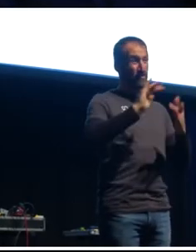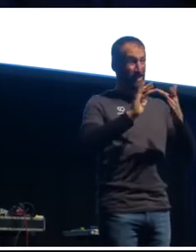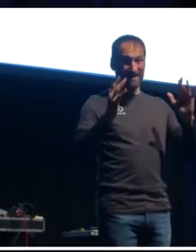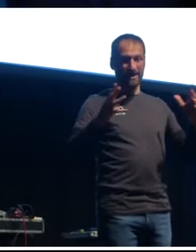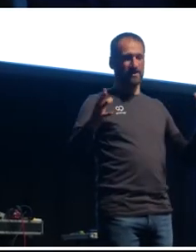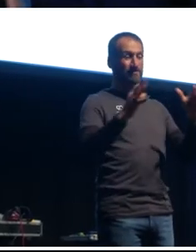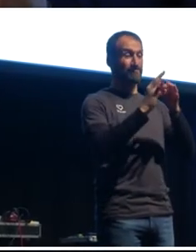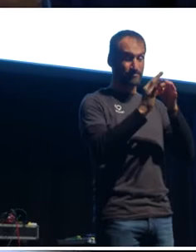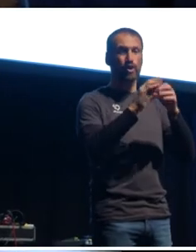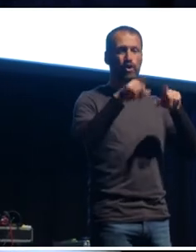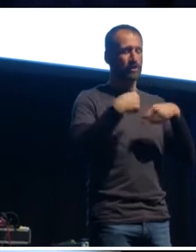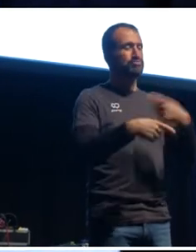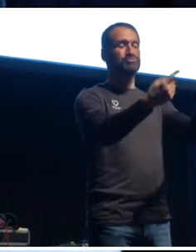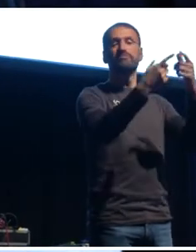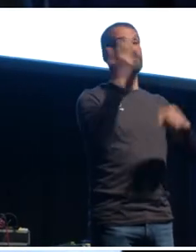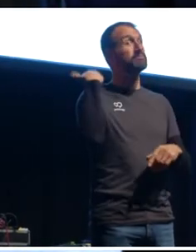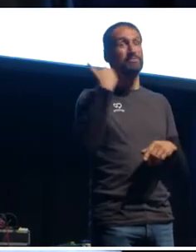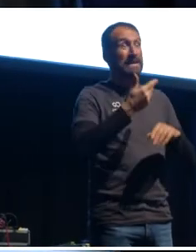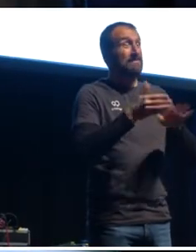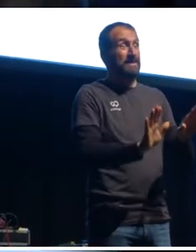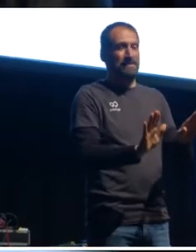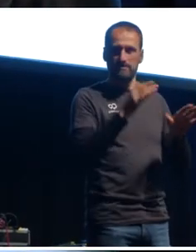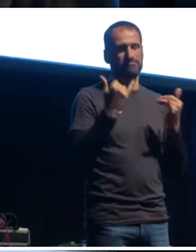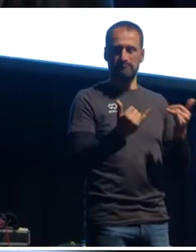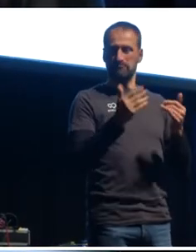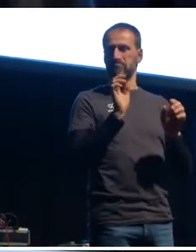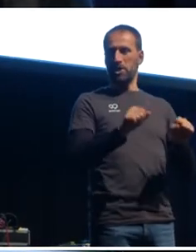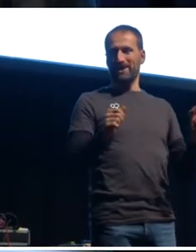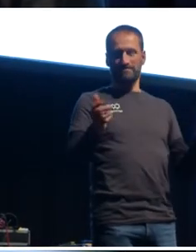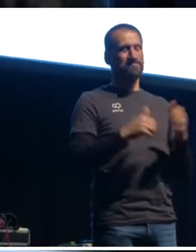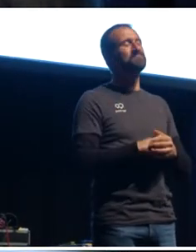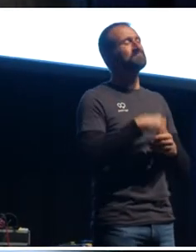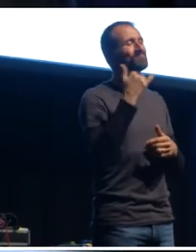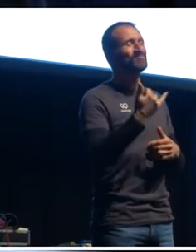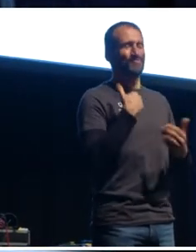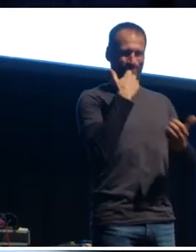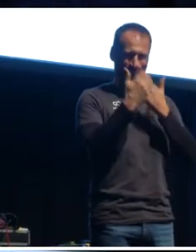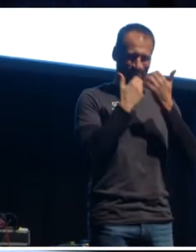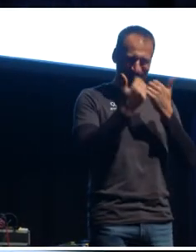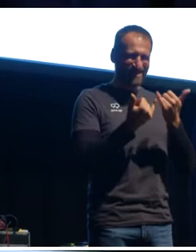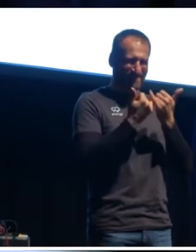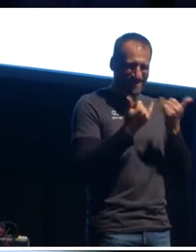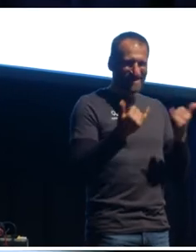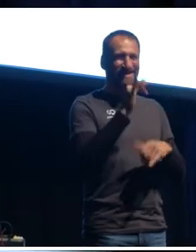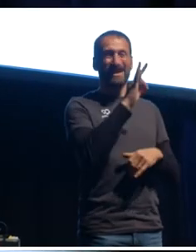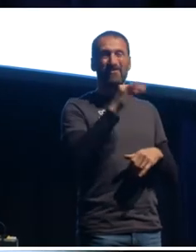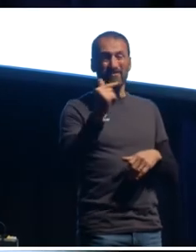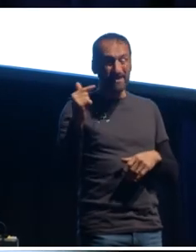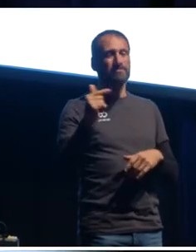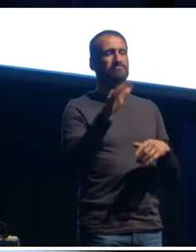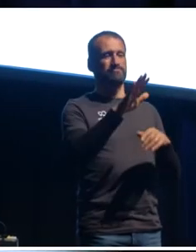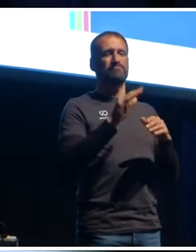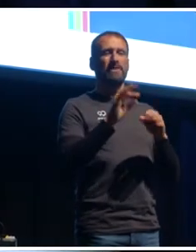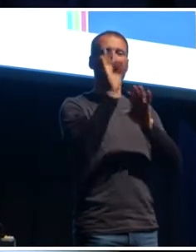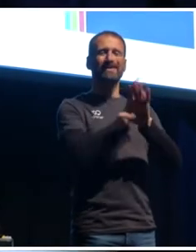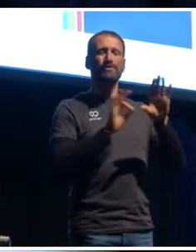before. And in this talk, I'm going to tell you a little bit about the story of how the IFT's architecture evolved